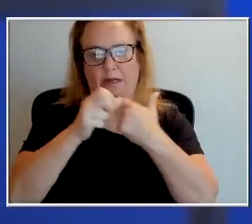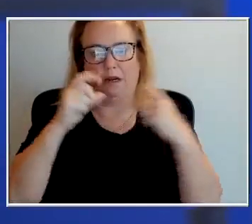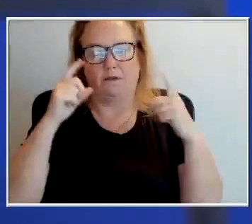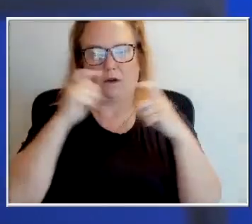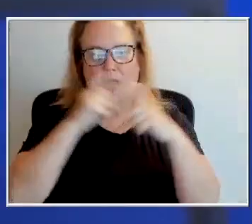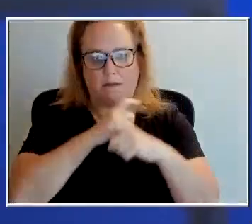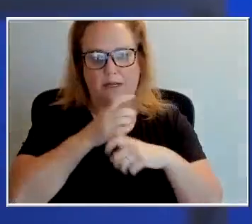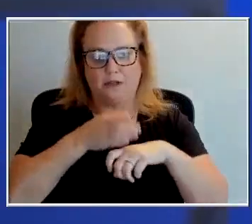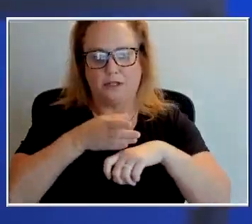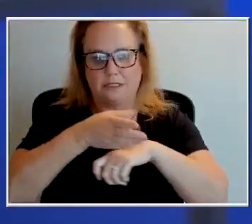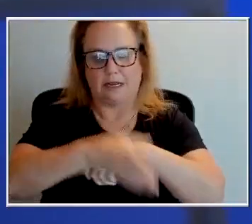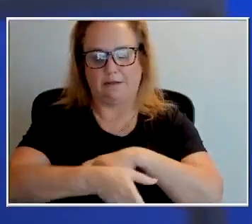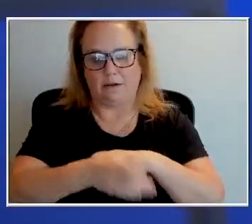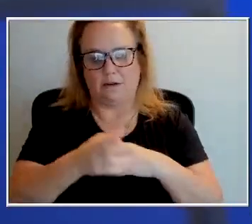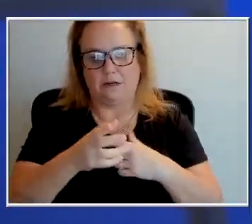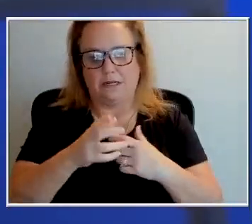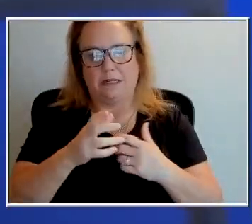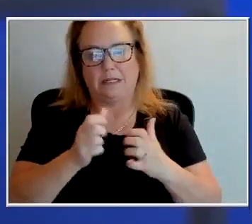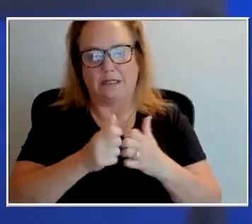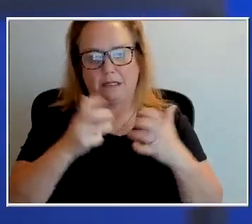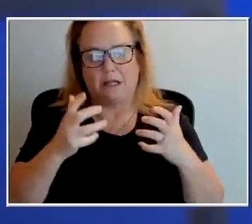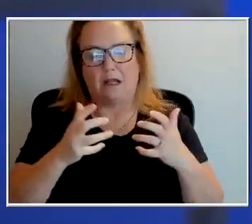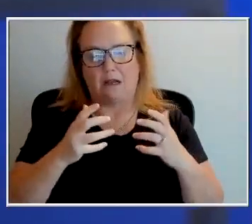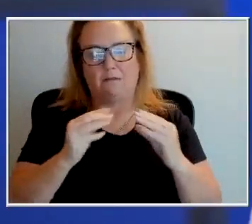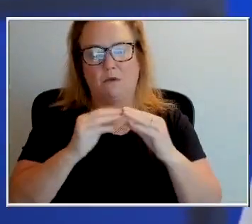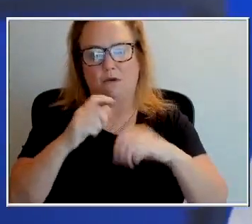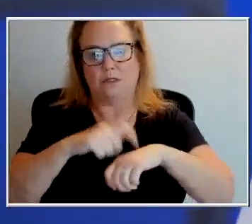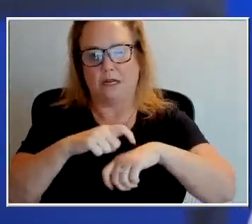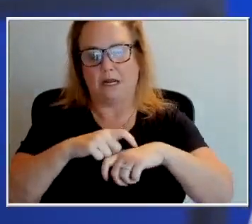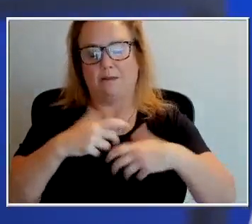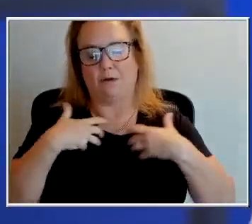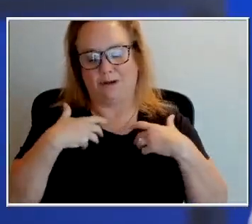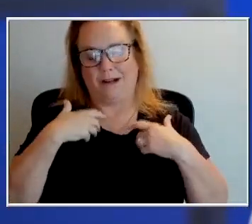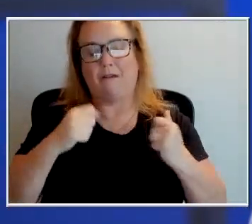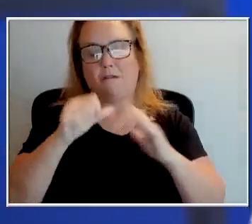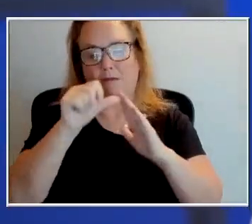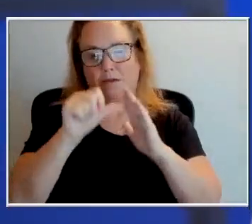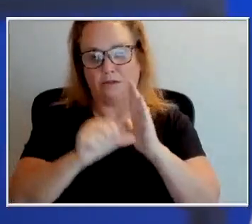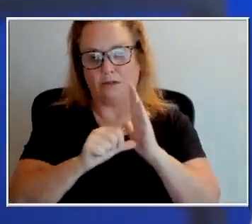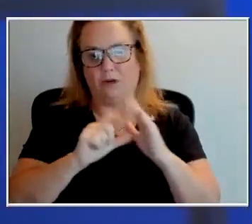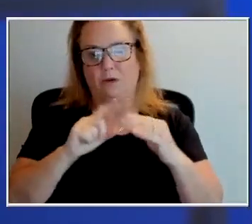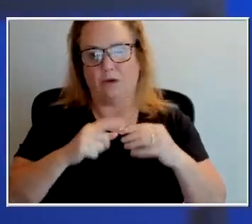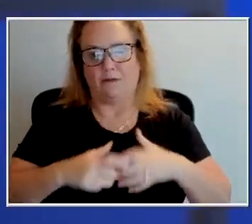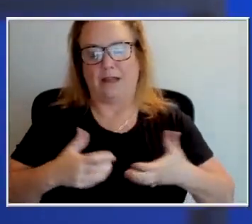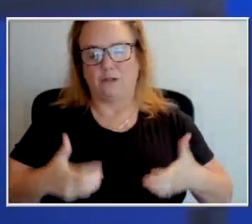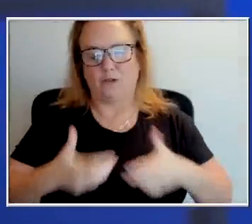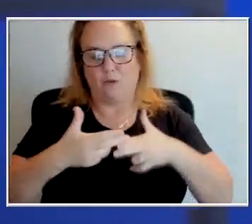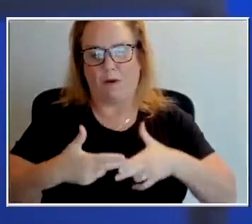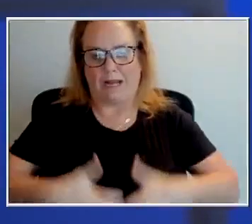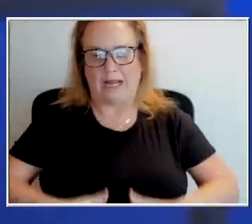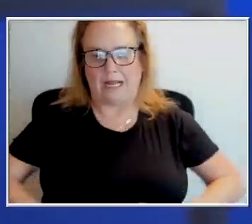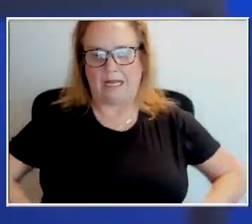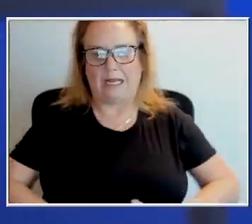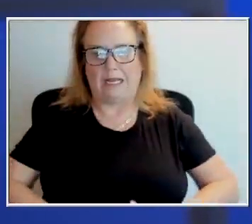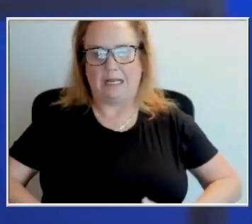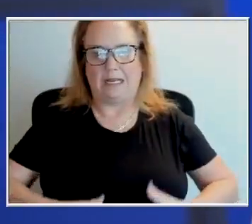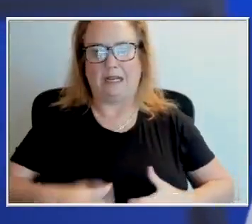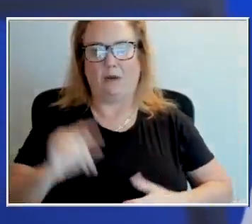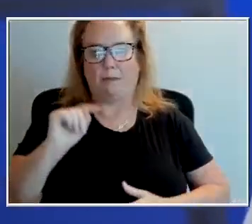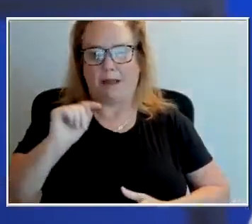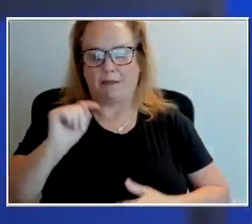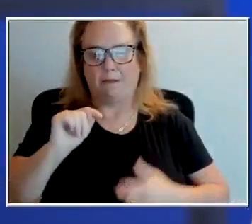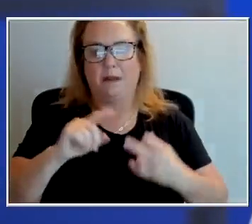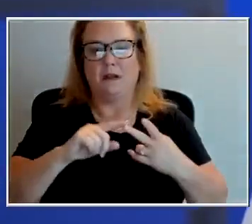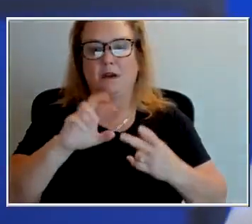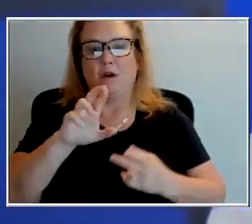afterwards, and it takes a lot longer to recover from the surgery when you carry extra weight. So things like incontinence and erectile dysfunction